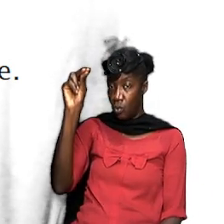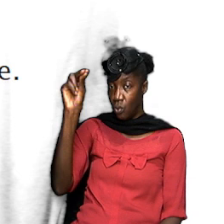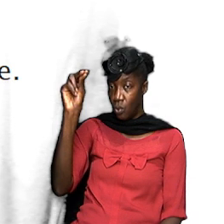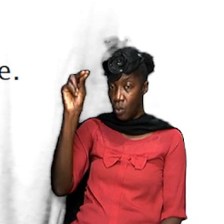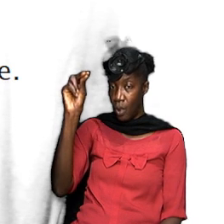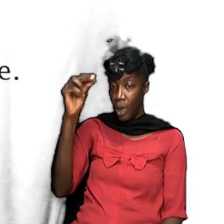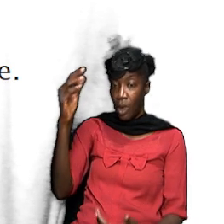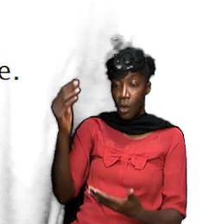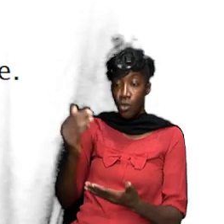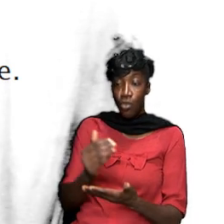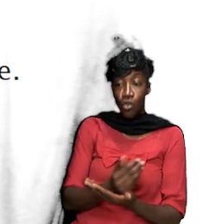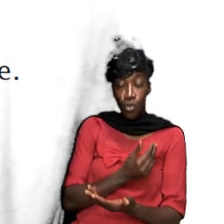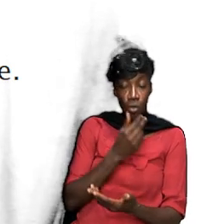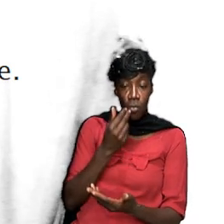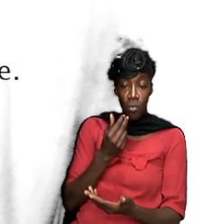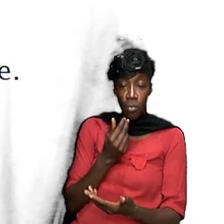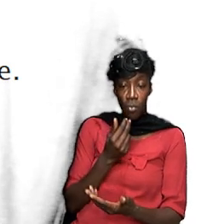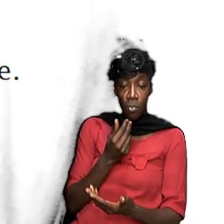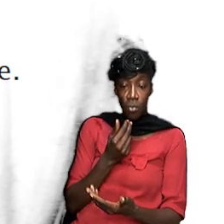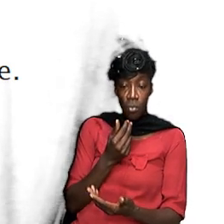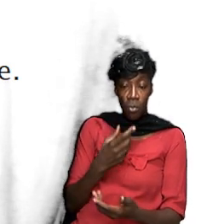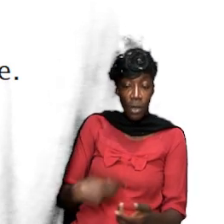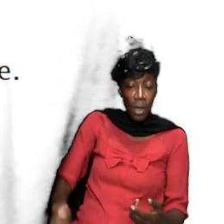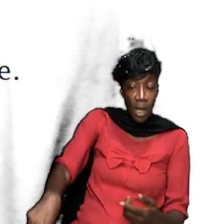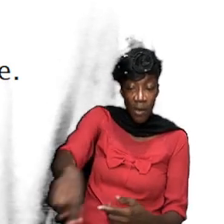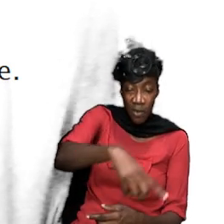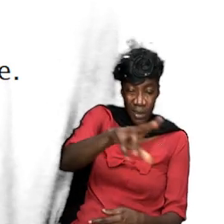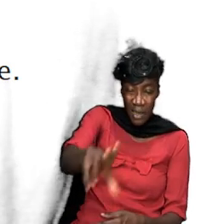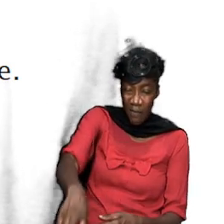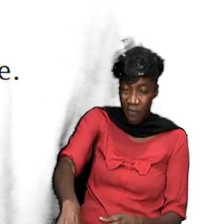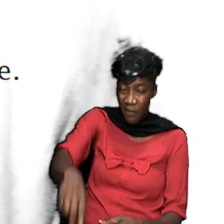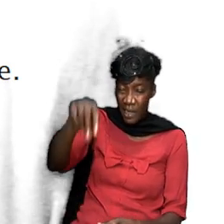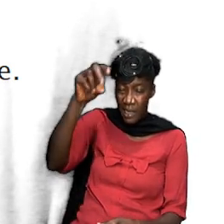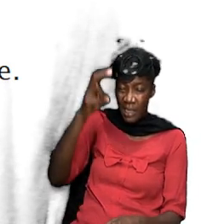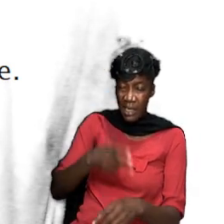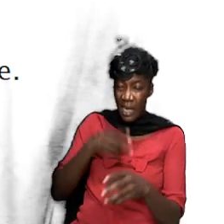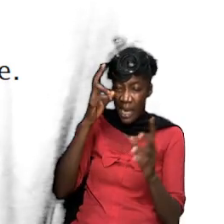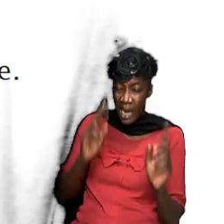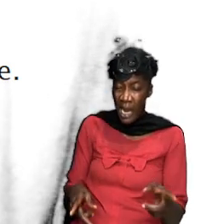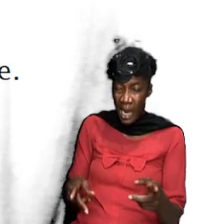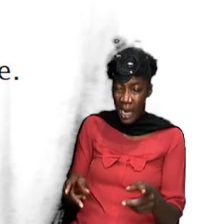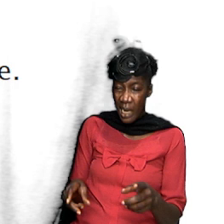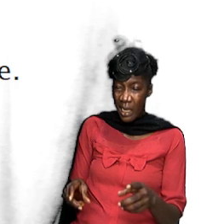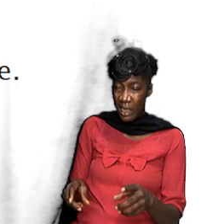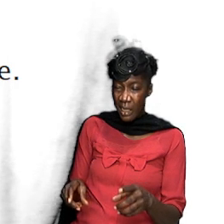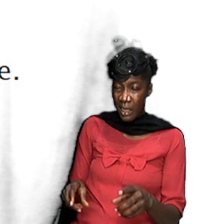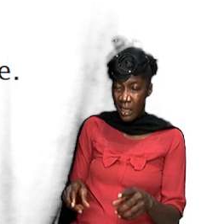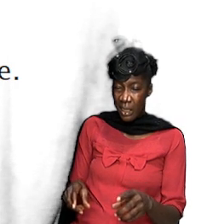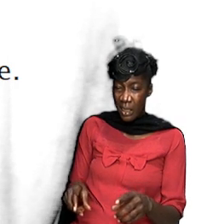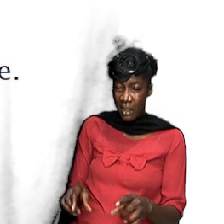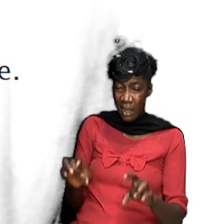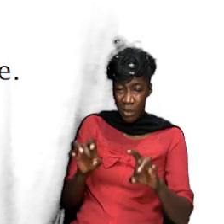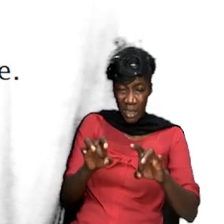Because for some of us, we find it so hard to get over the hatred